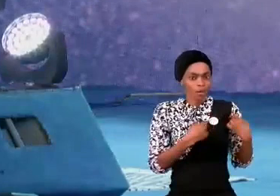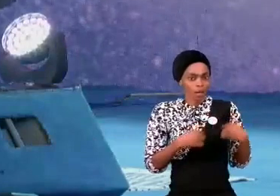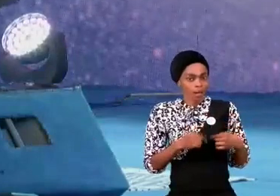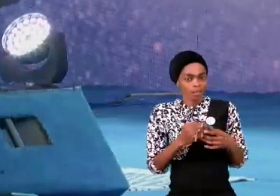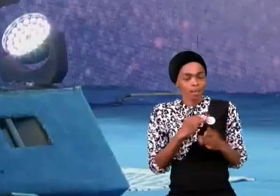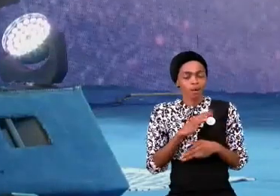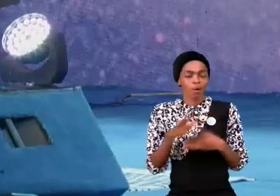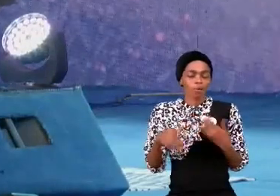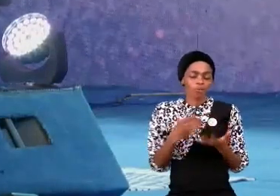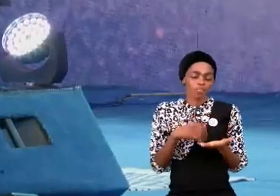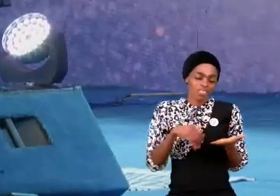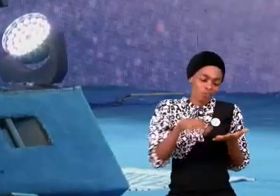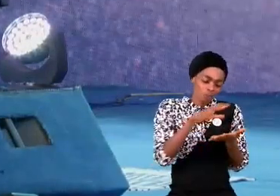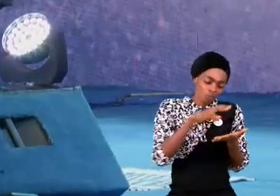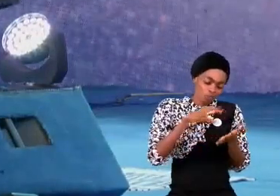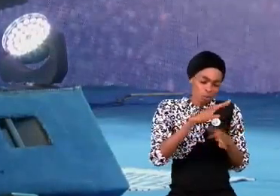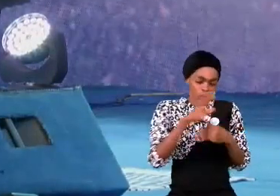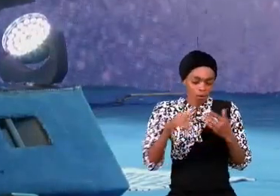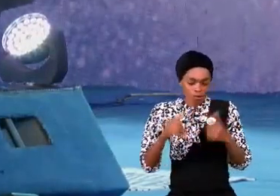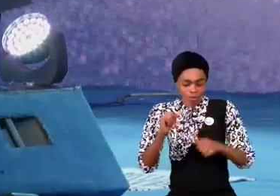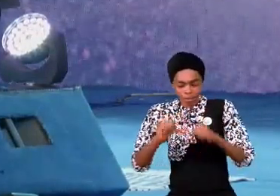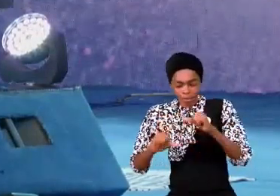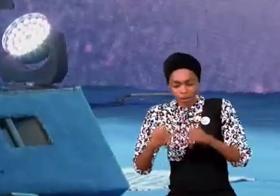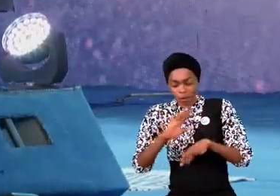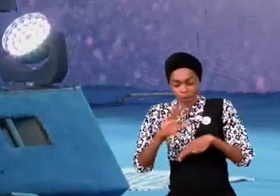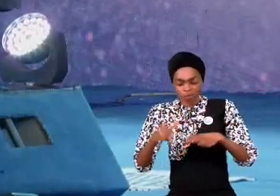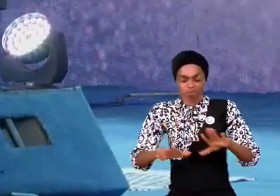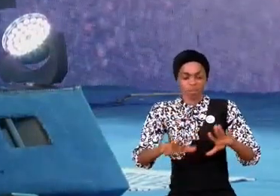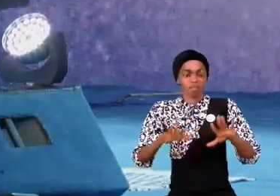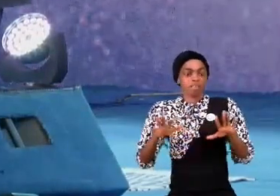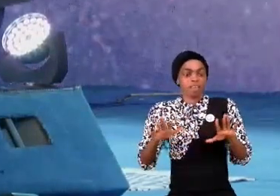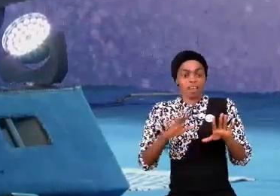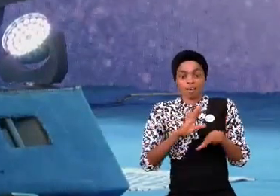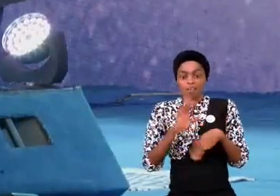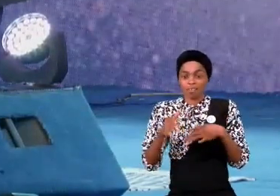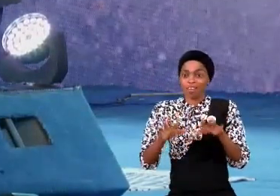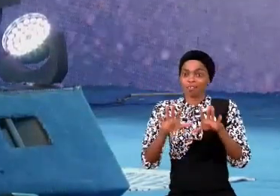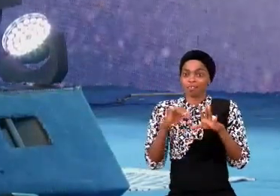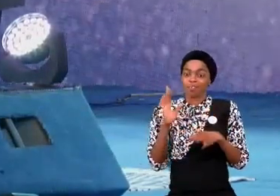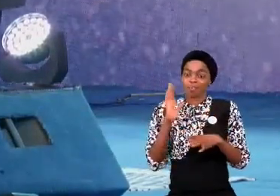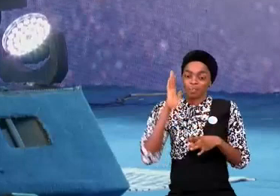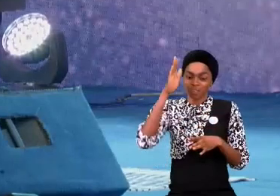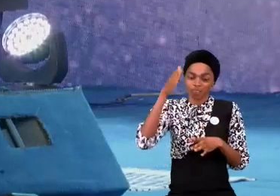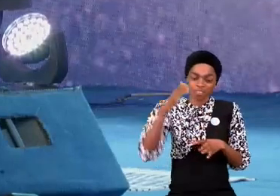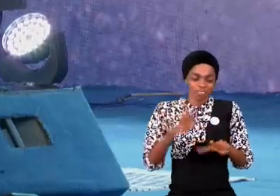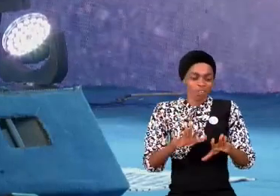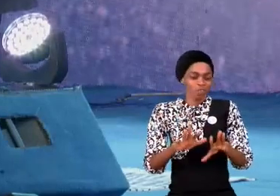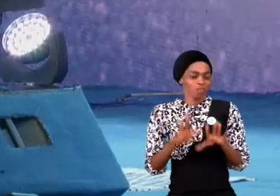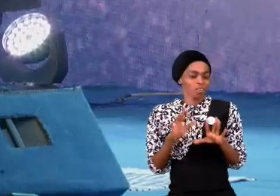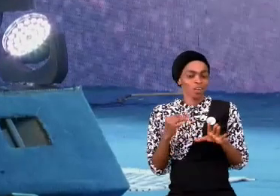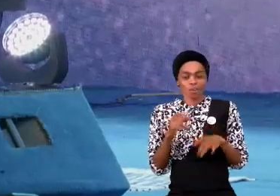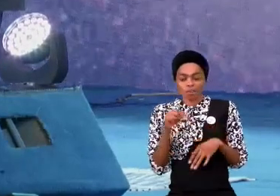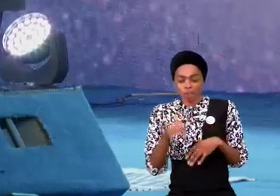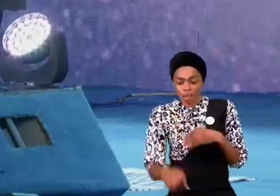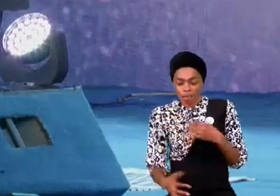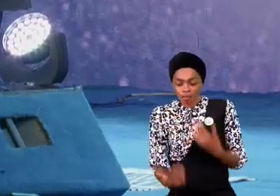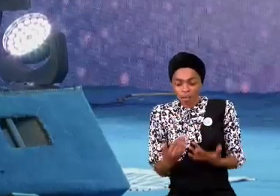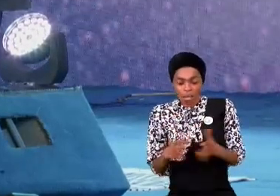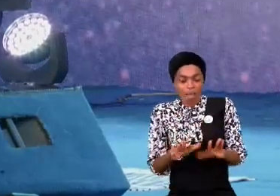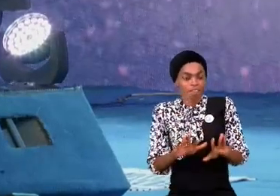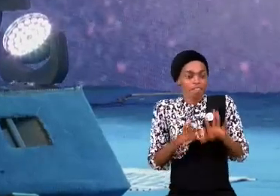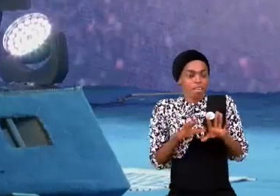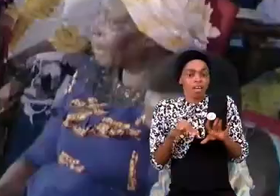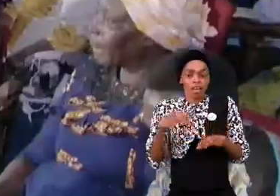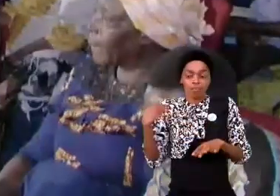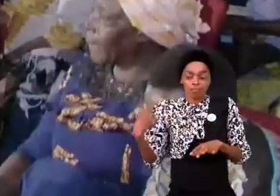fears of the future, the fear of hell, the fear of eternal suffering, Christ will come in. He'll take